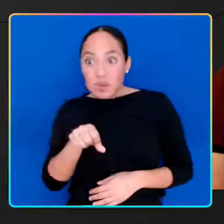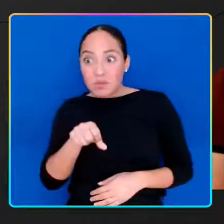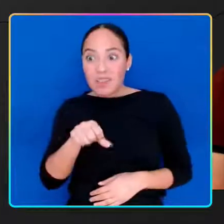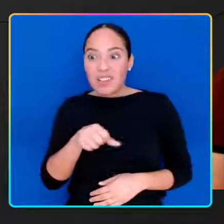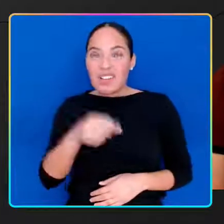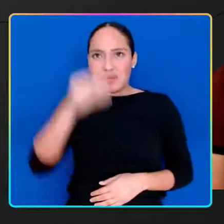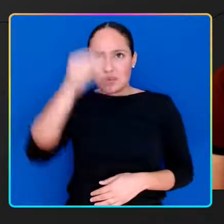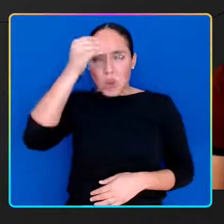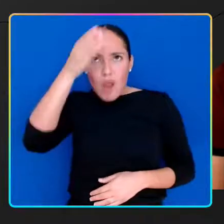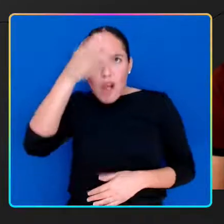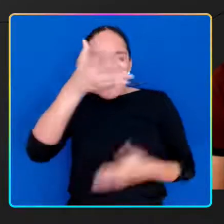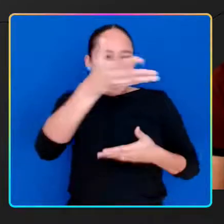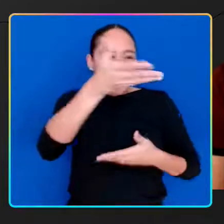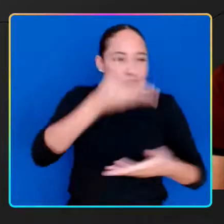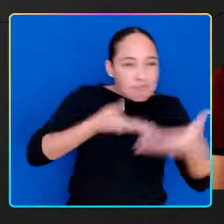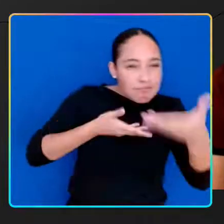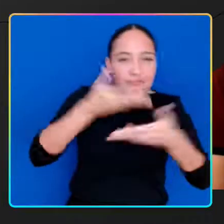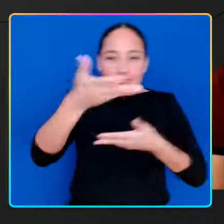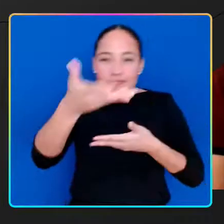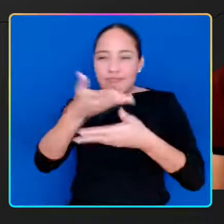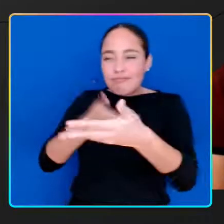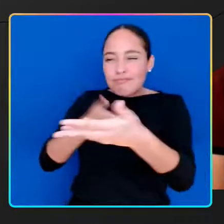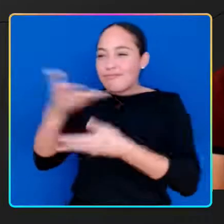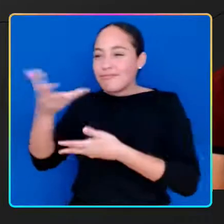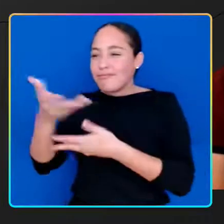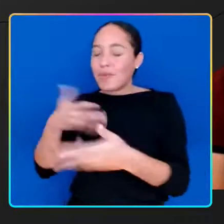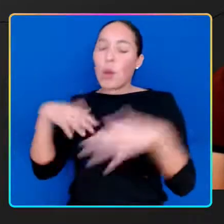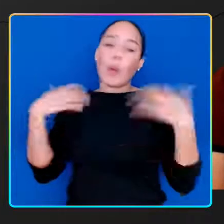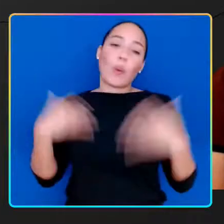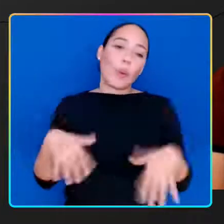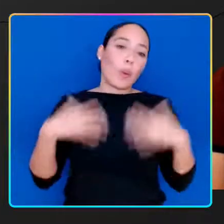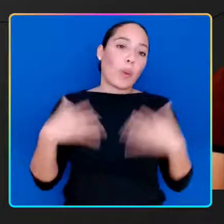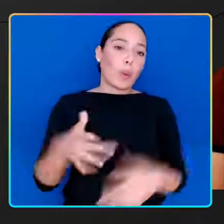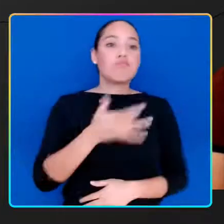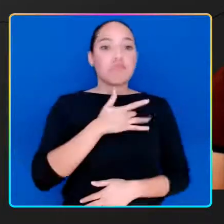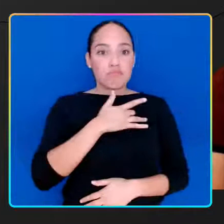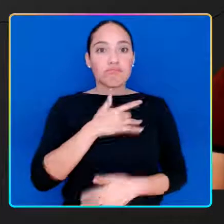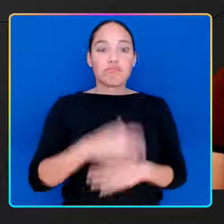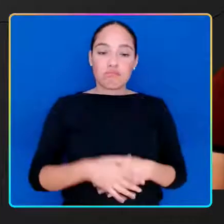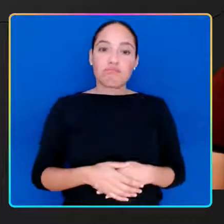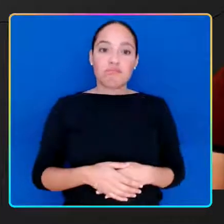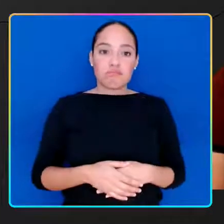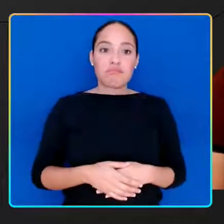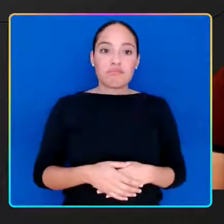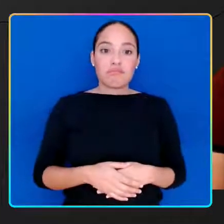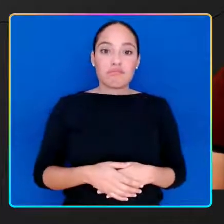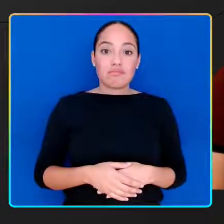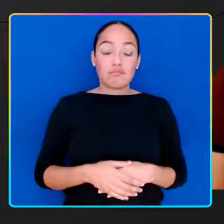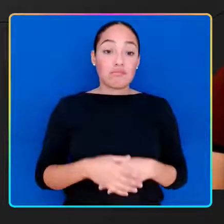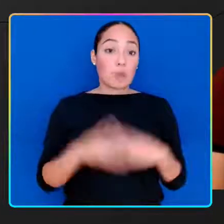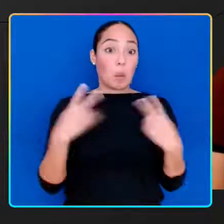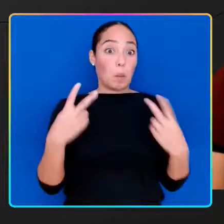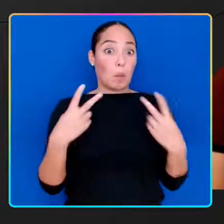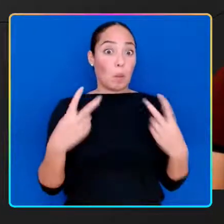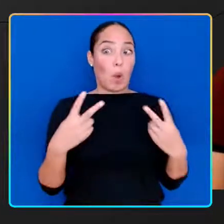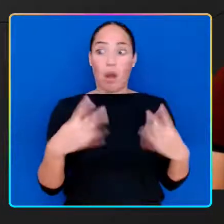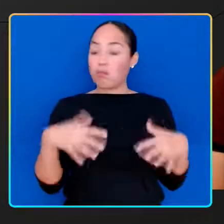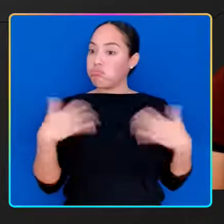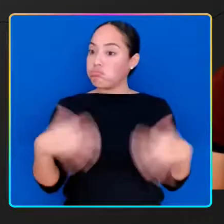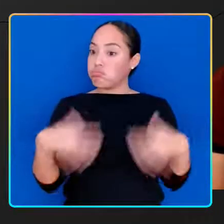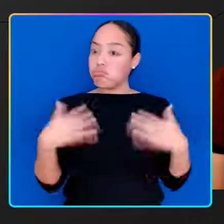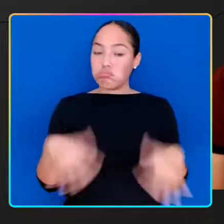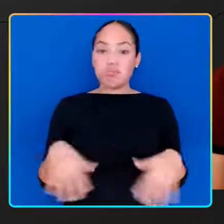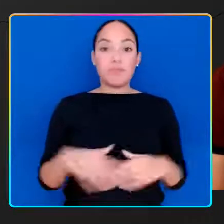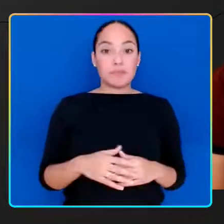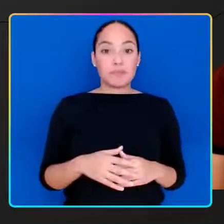is learning. It's very easy to learn stuff that you need to explain to others. So I found it as a way to